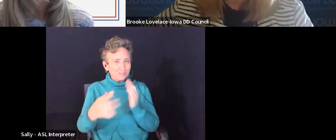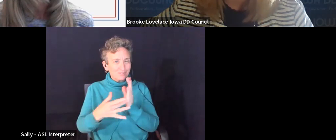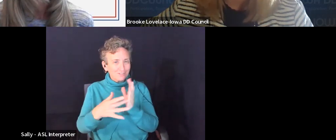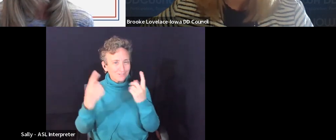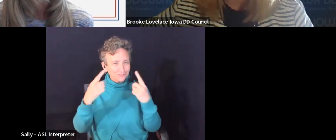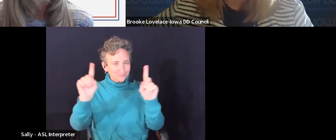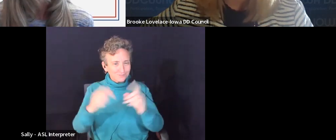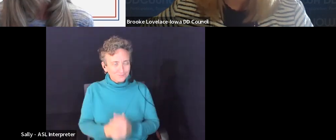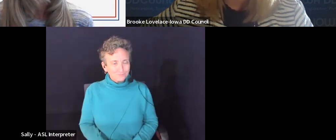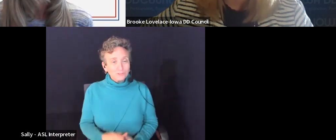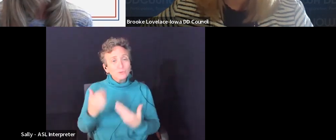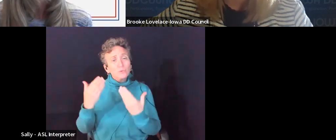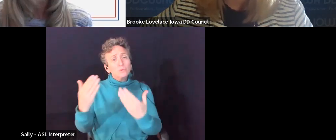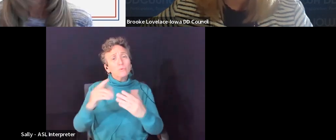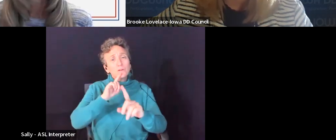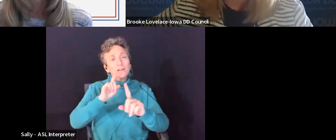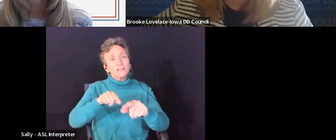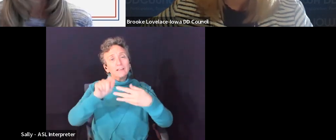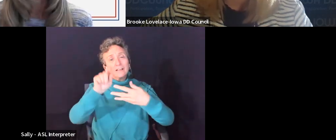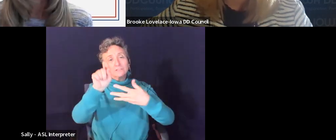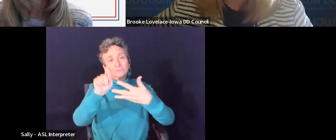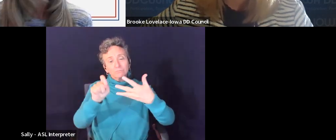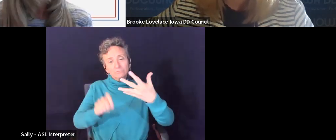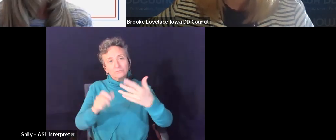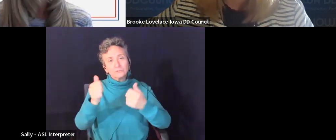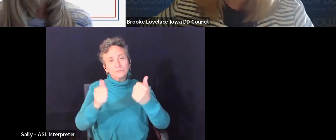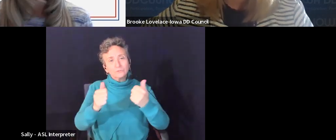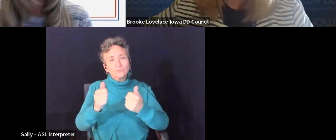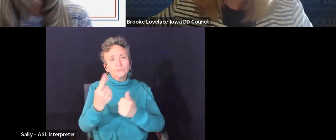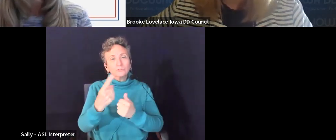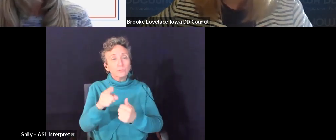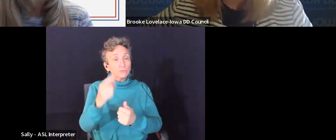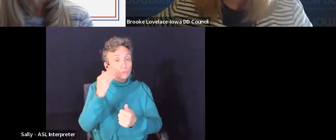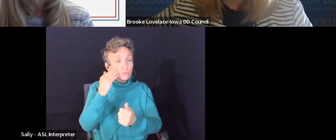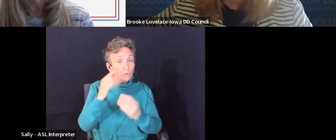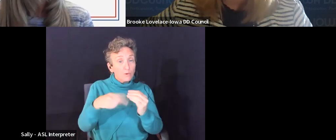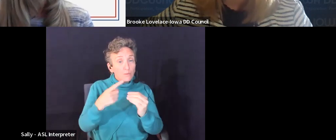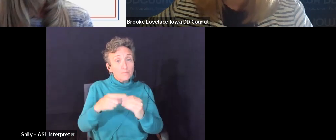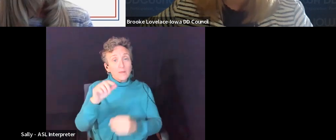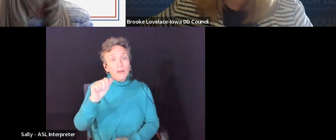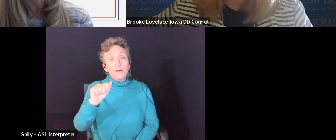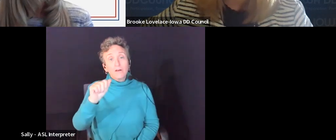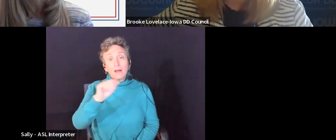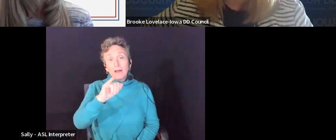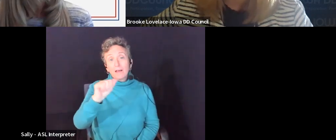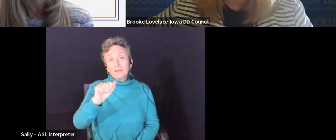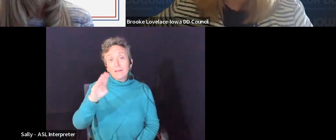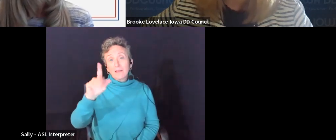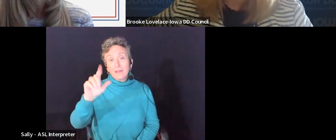could go ahead and just take a minute to answer the poll question, we'll give it a minute. And we will share these results here later